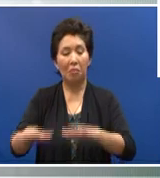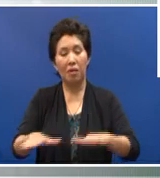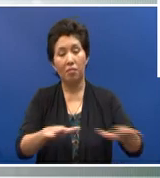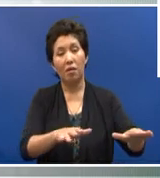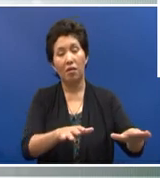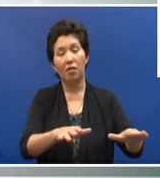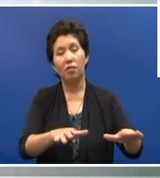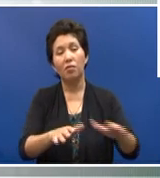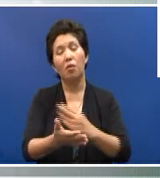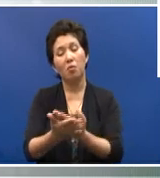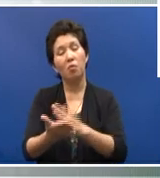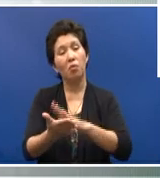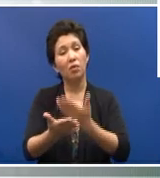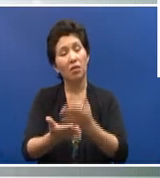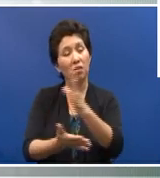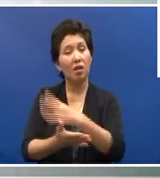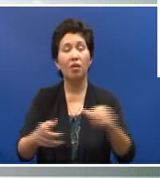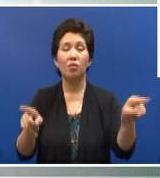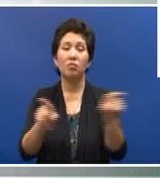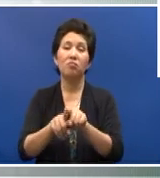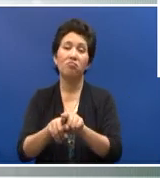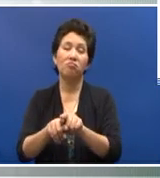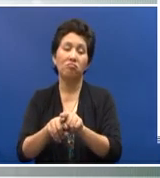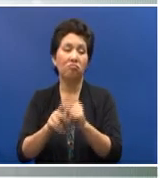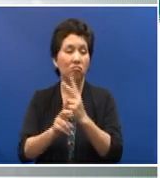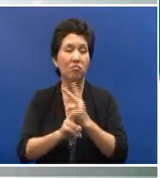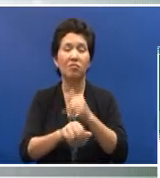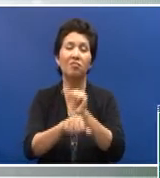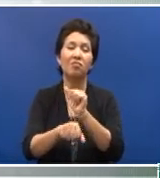farming, cooking food, and also housekeeping.